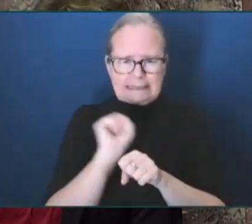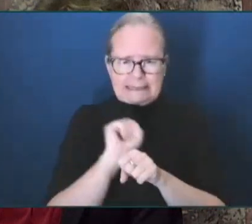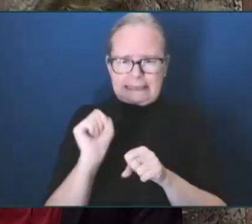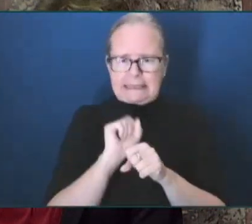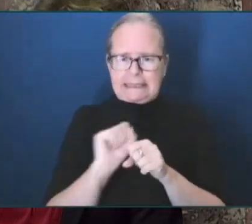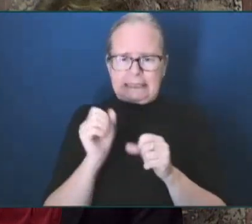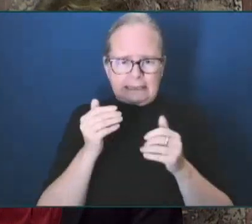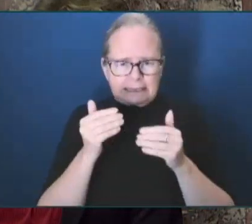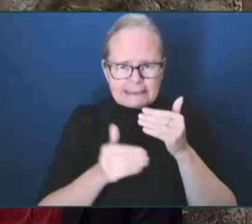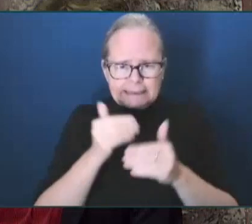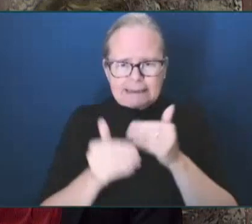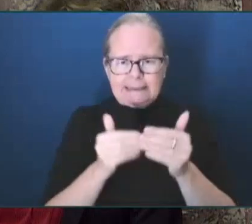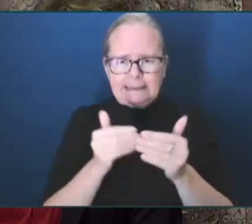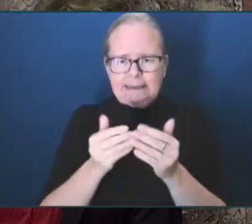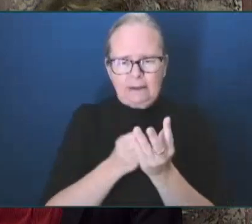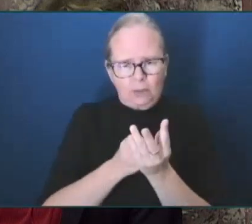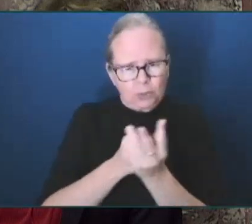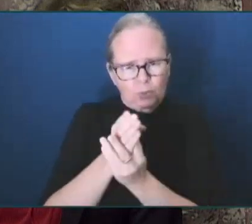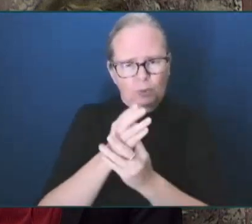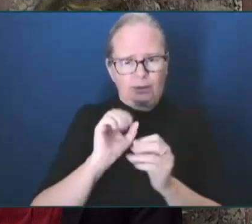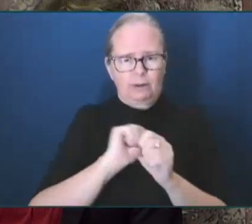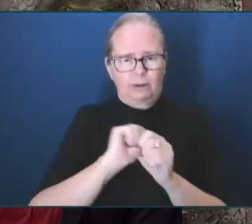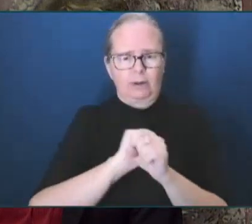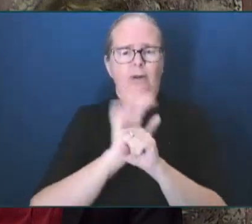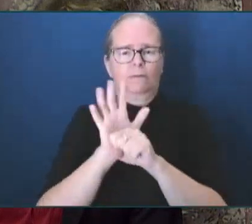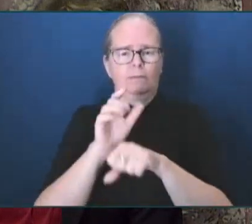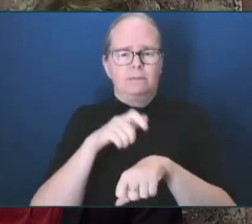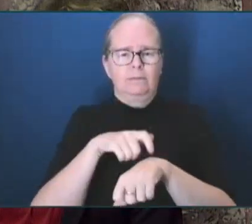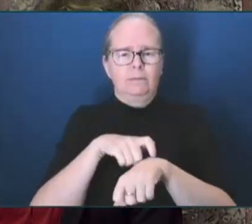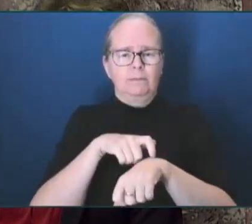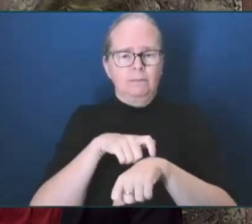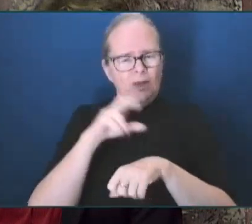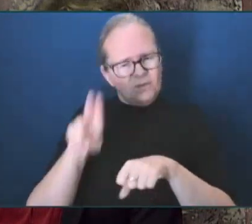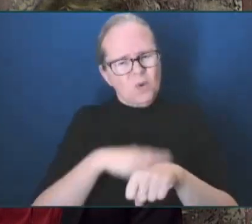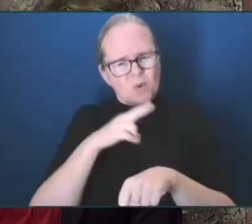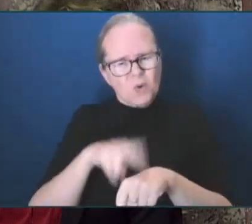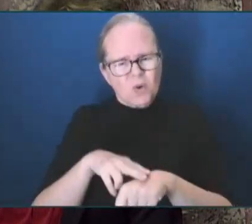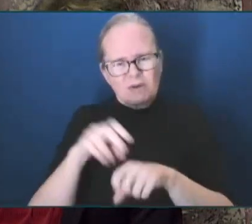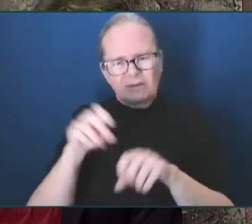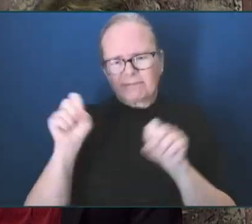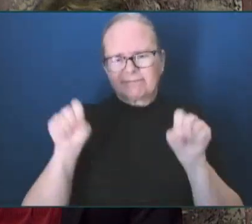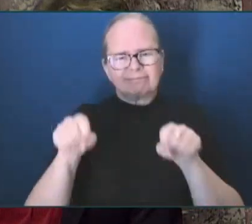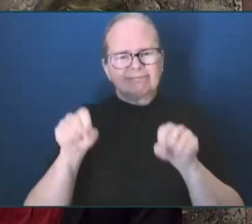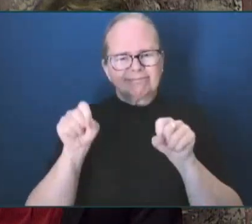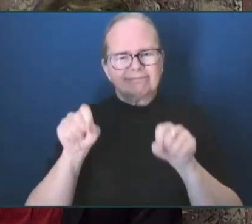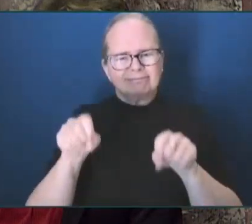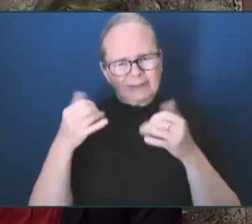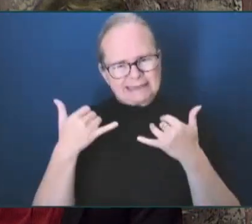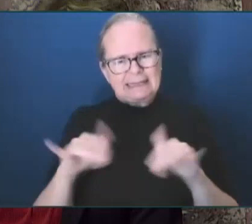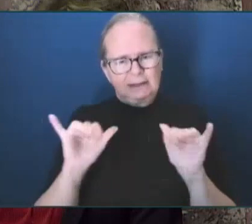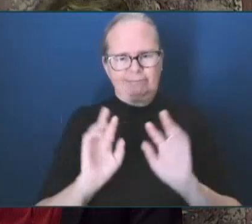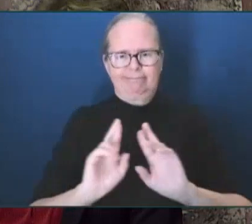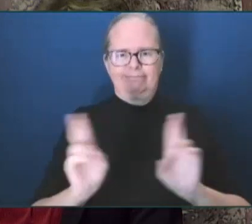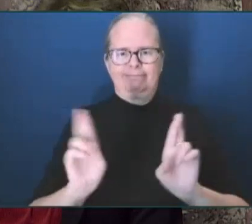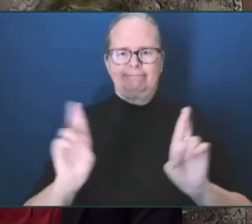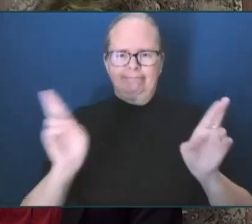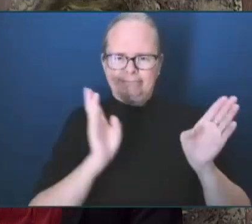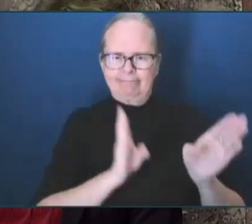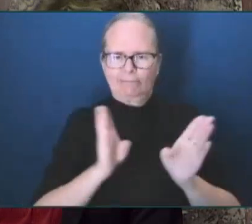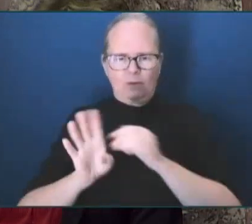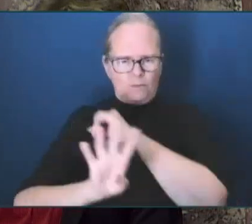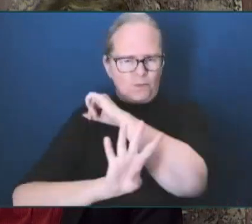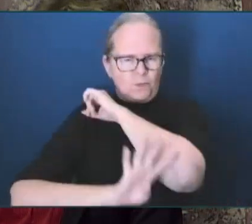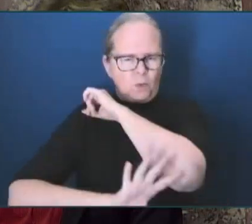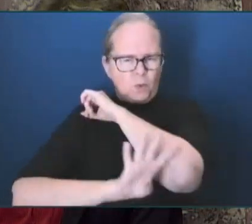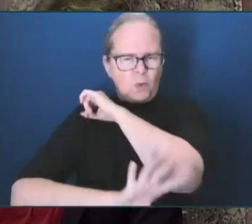course, we're preparing for the conditions of the fall. Of course we are. That is our duty and it's our responsibility, and it's been